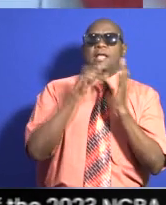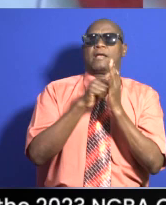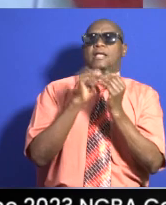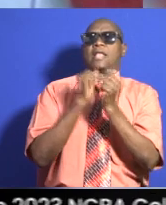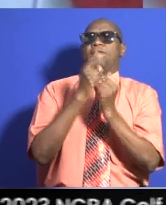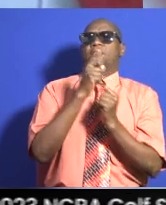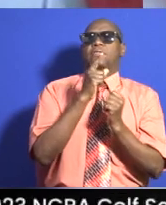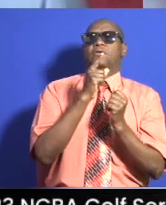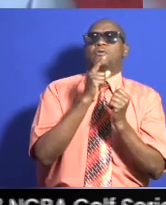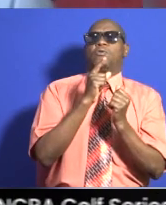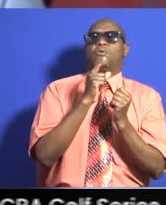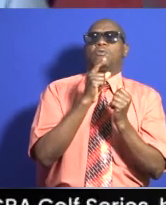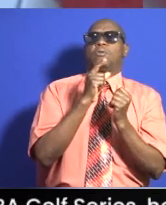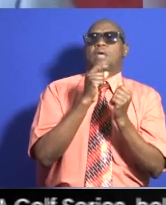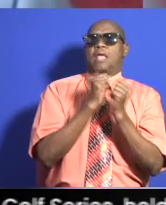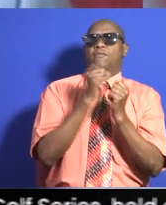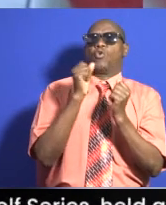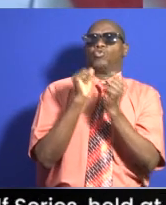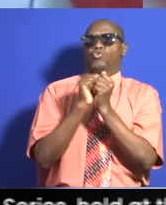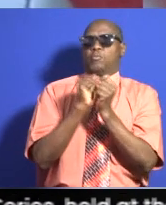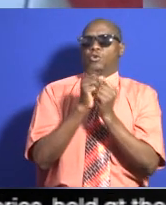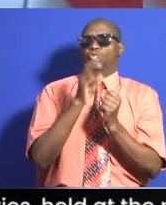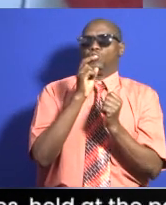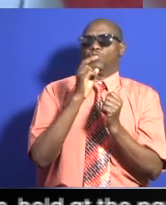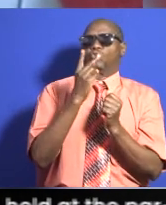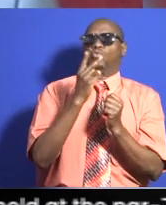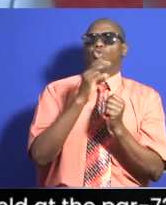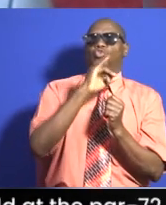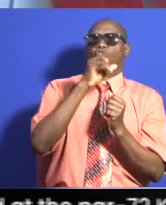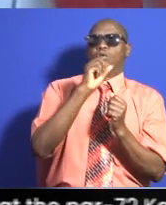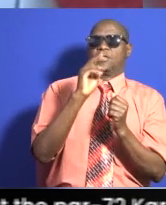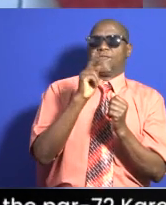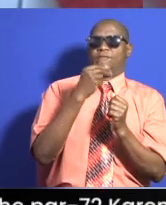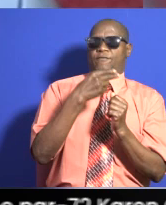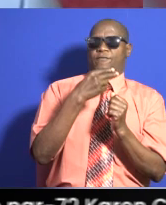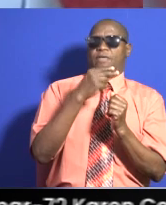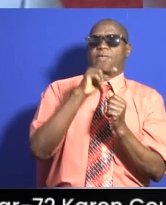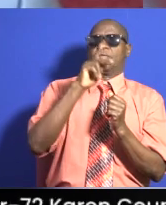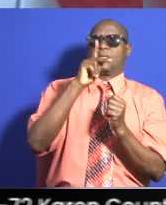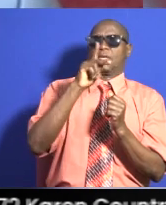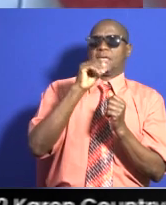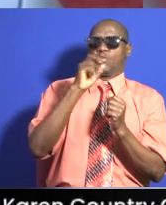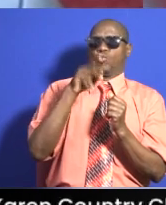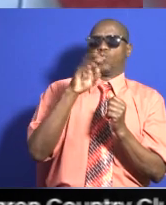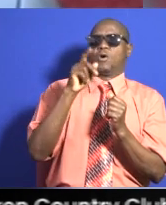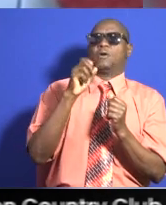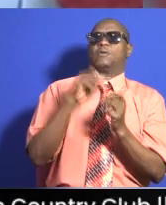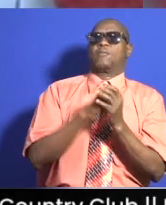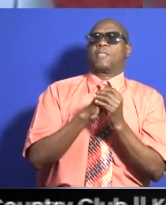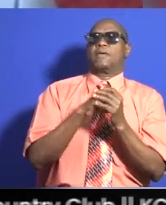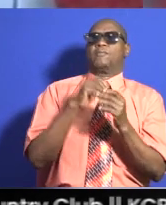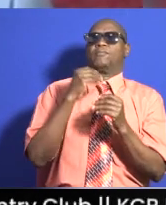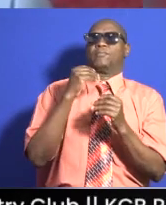11th October 2022 by Dr. Joseph Kenywa, head of public service to the PSC, the head of